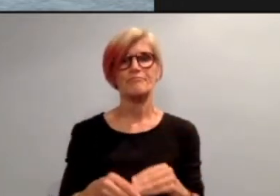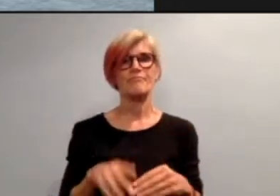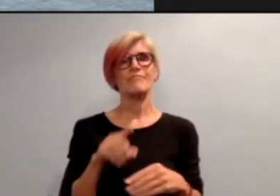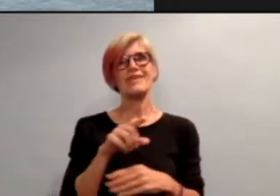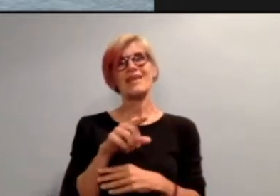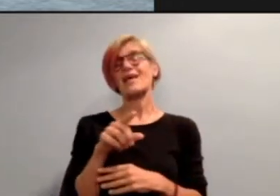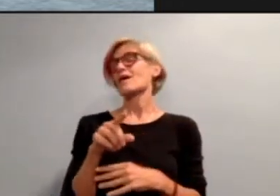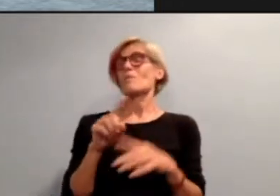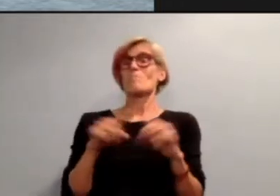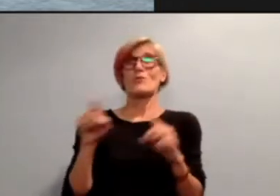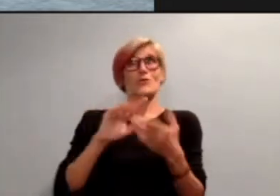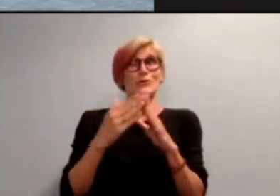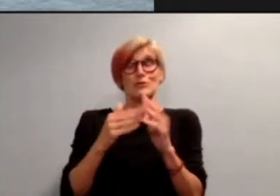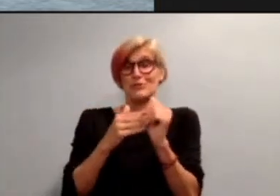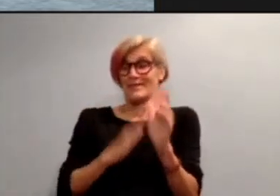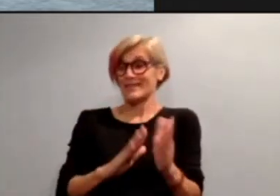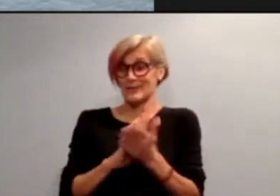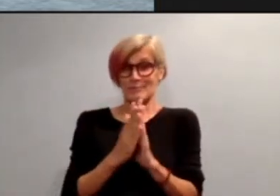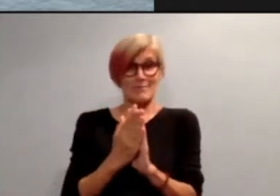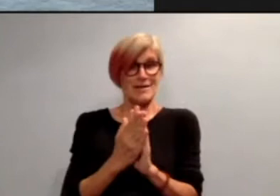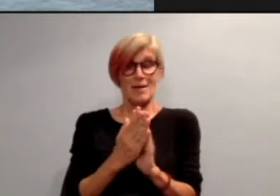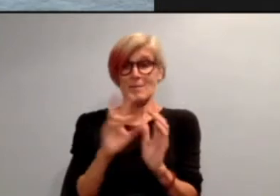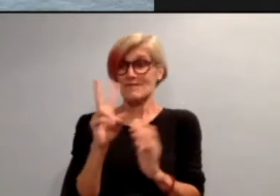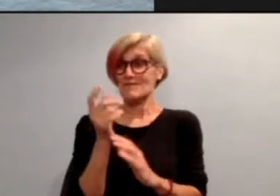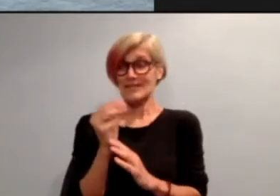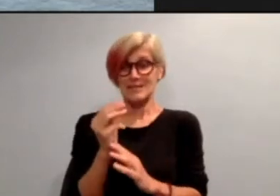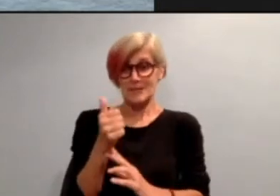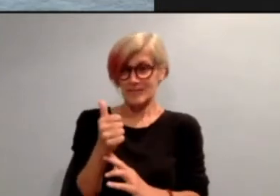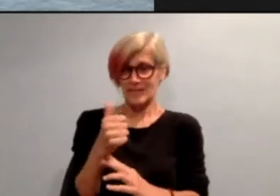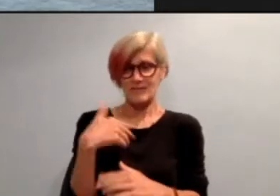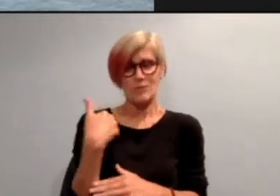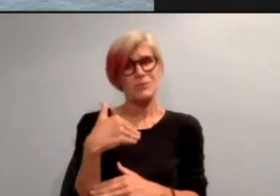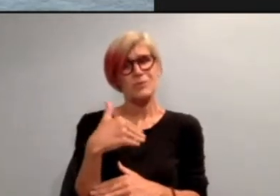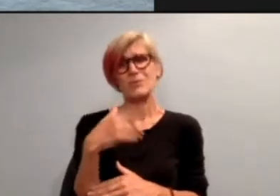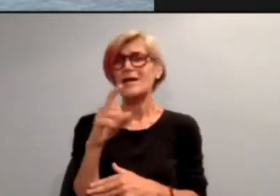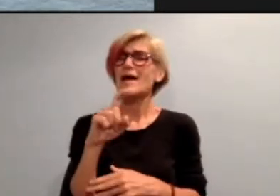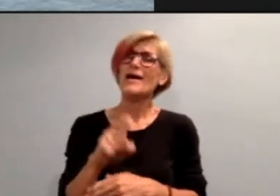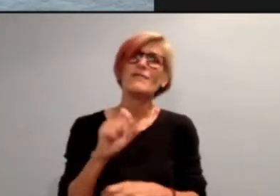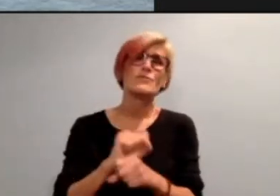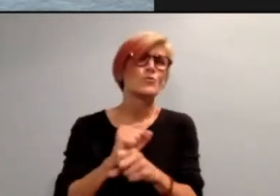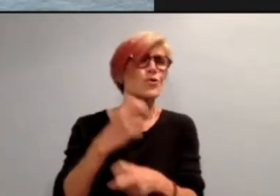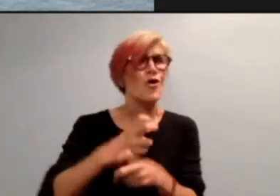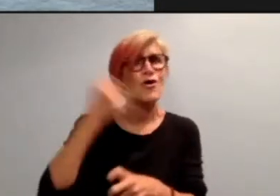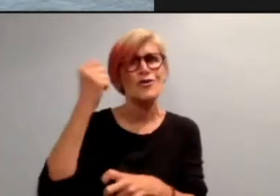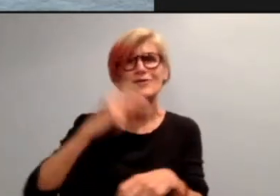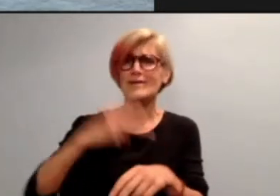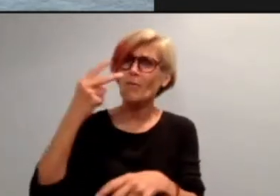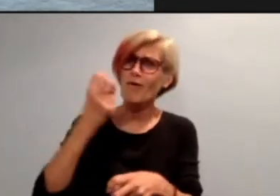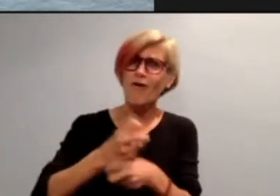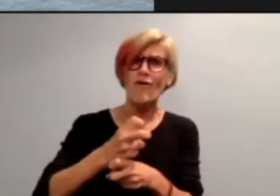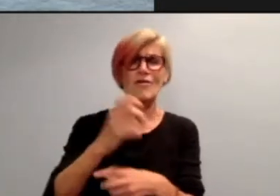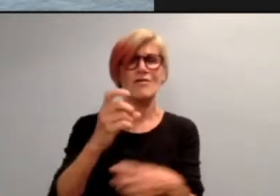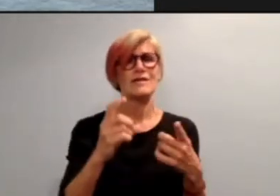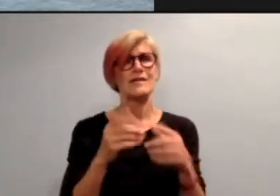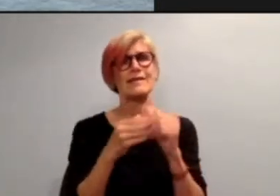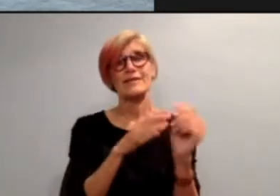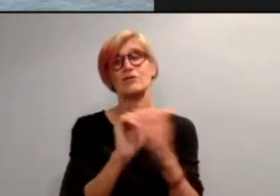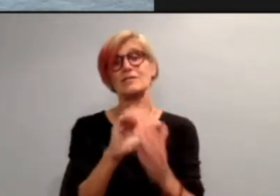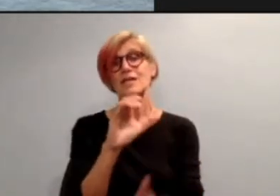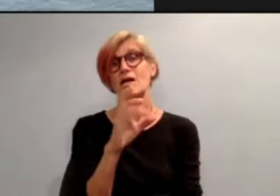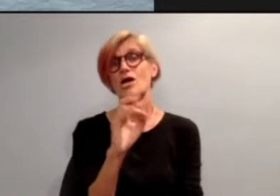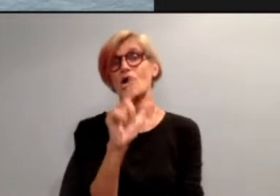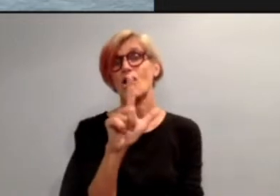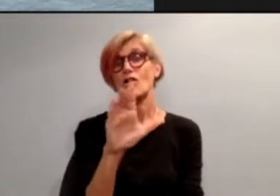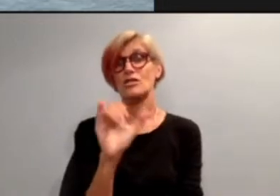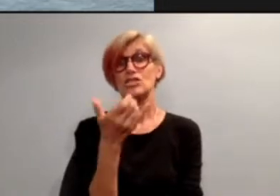the victims of senseless attacks, we know we must double up our efforts. Leaders like Carl Chan, Oakland Chinatown Chamber